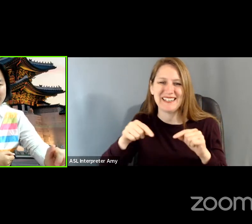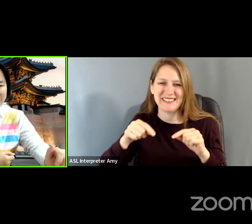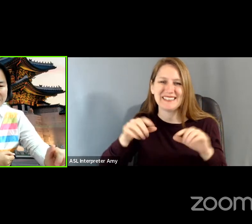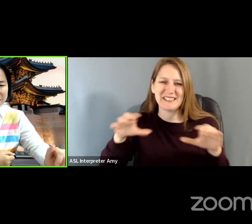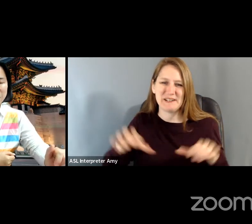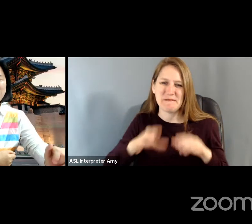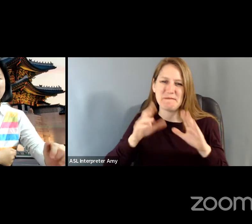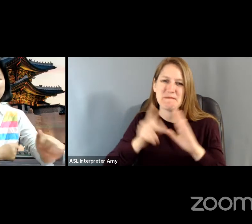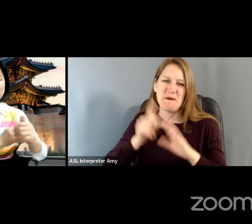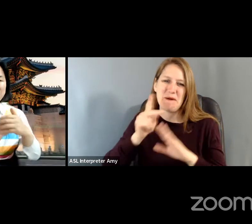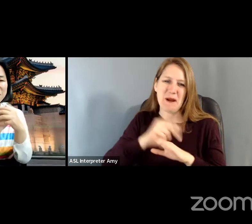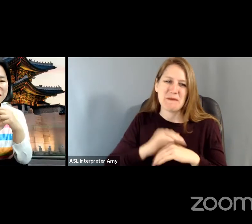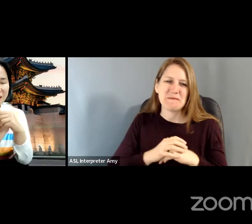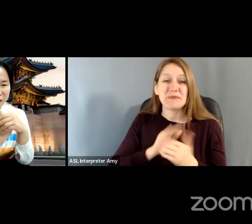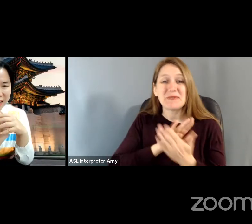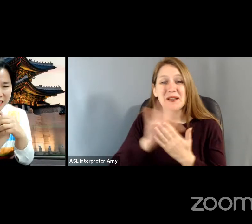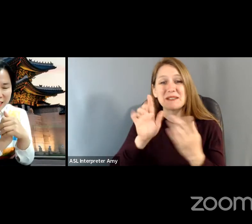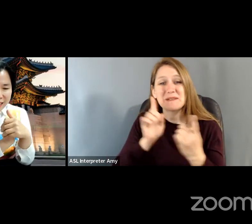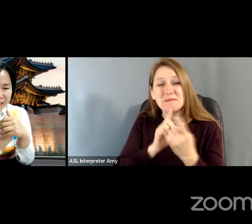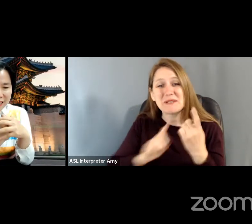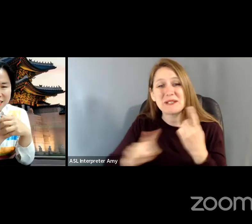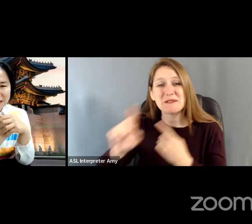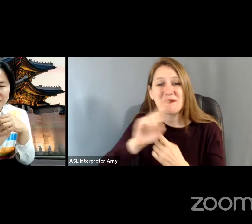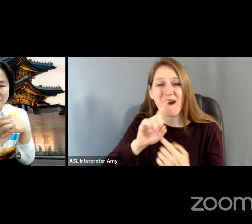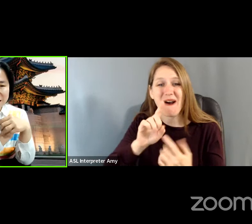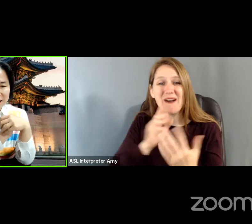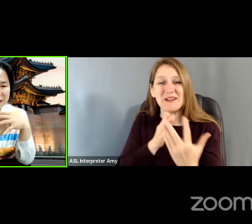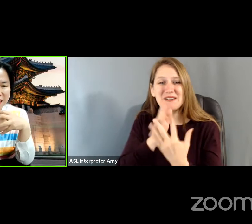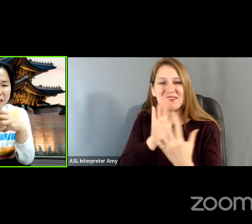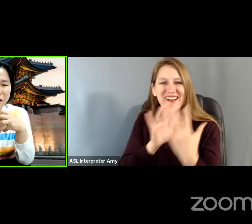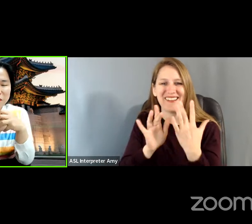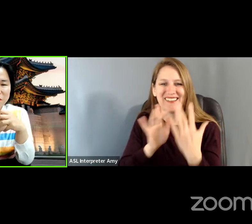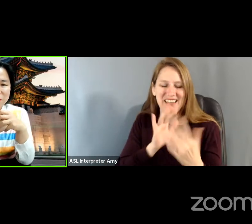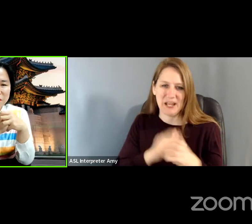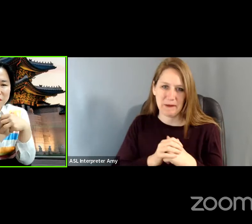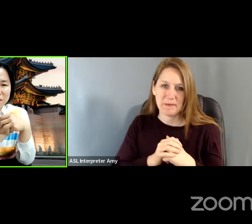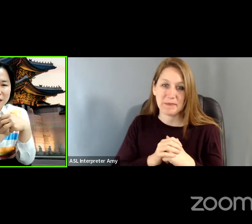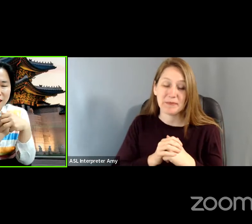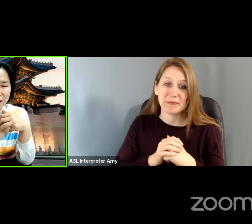you online. Okay, let's get started.